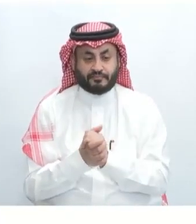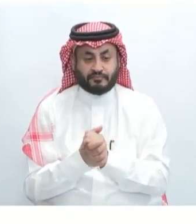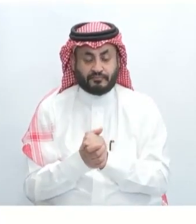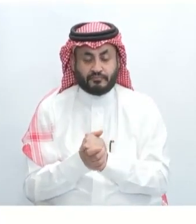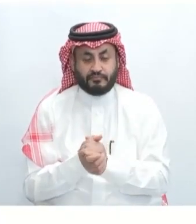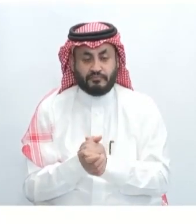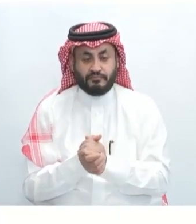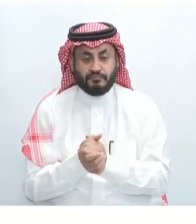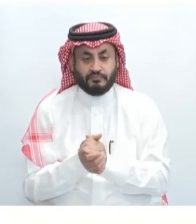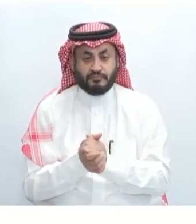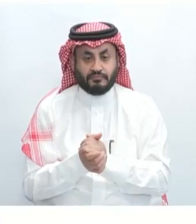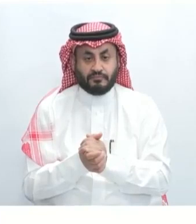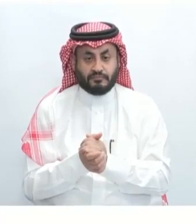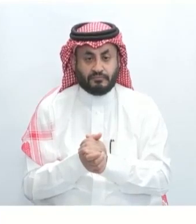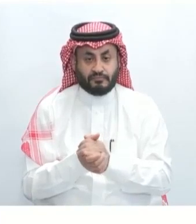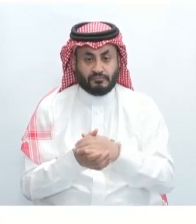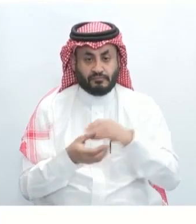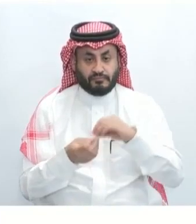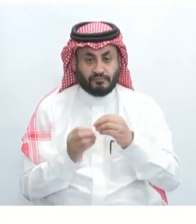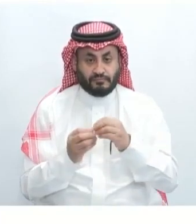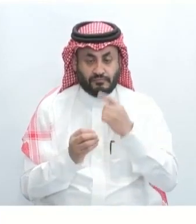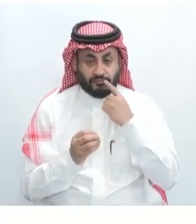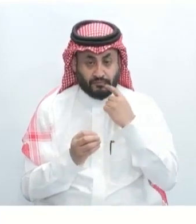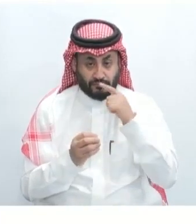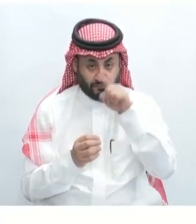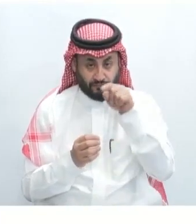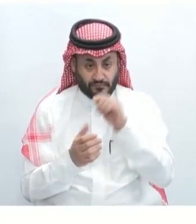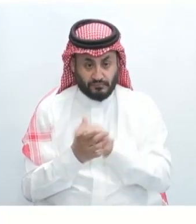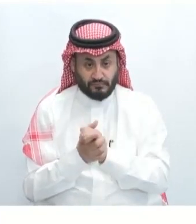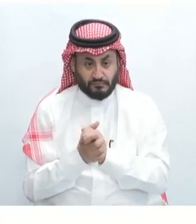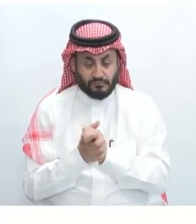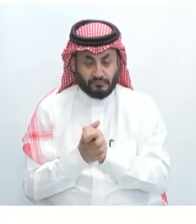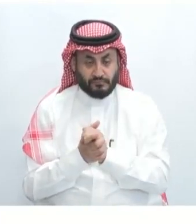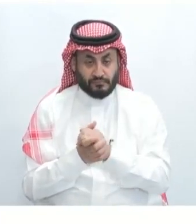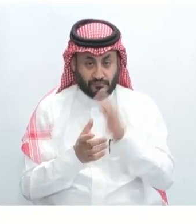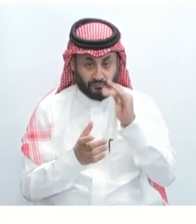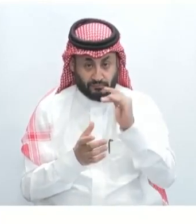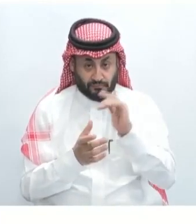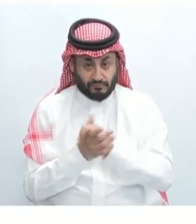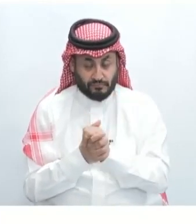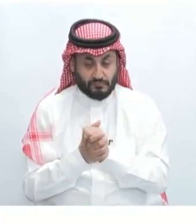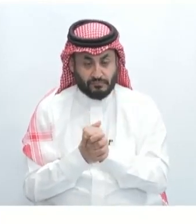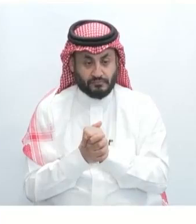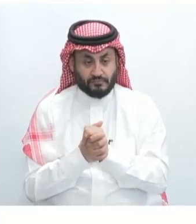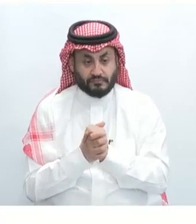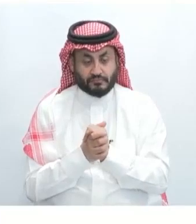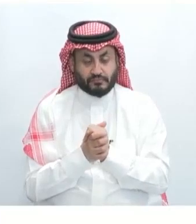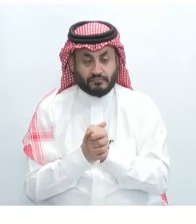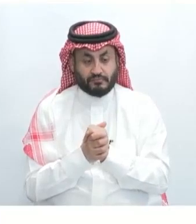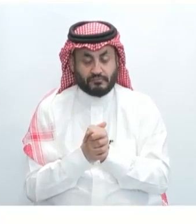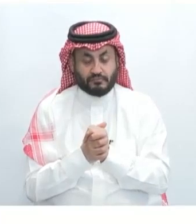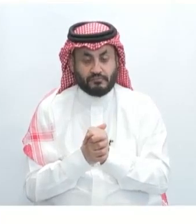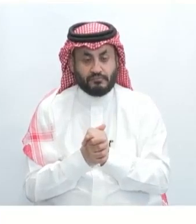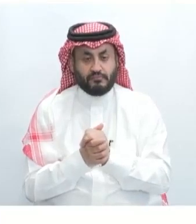Here. Is it red? Is it green? Excellent. Okay,